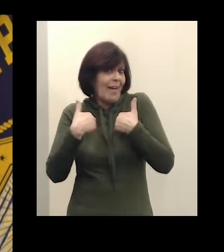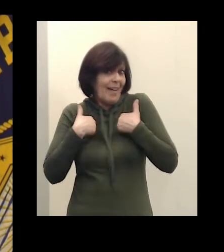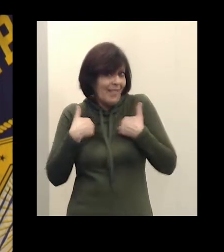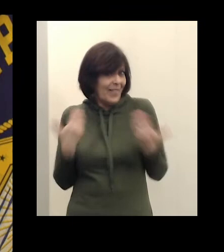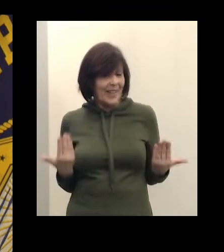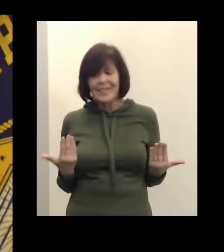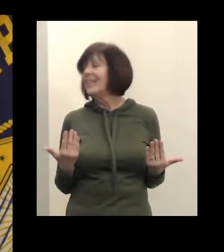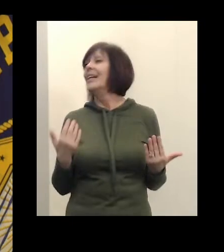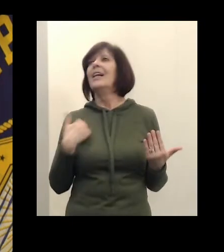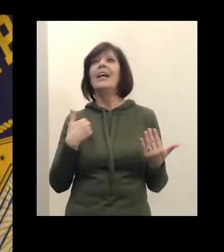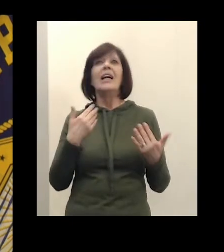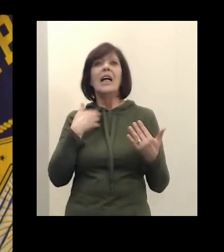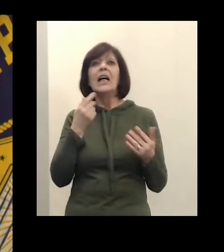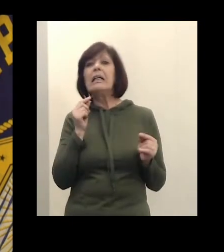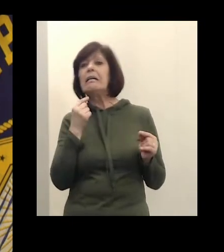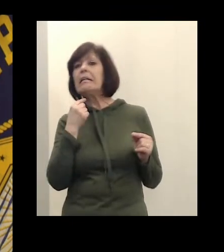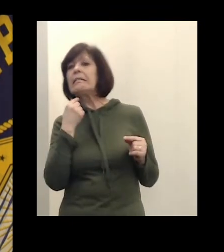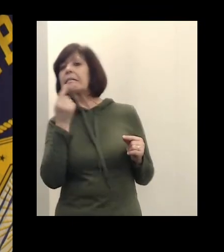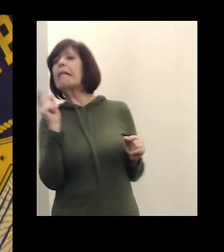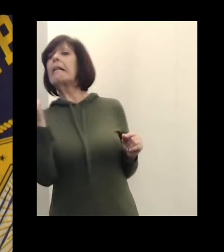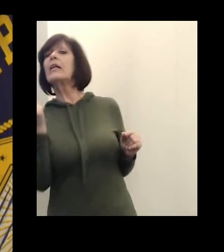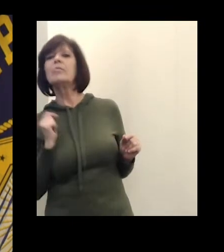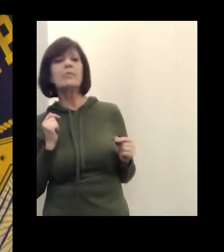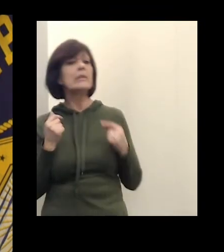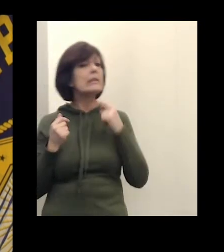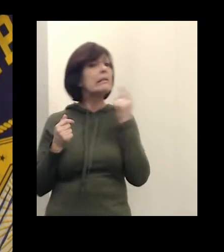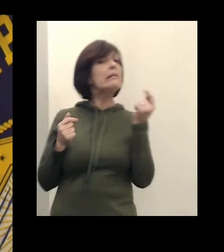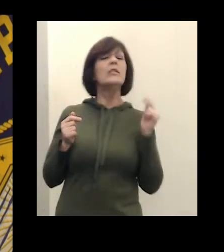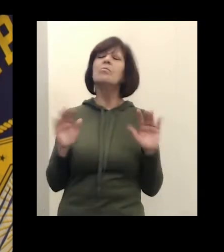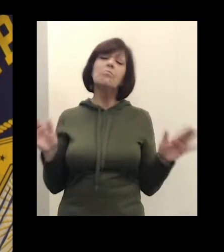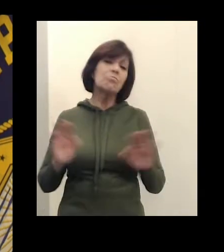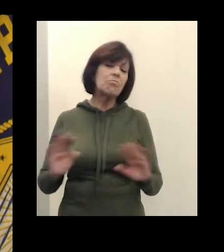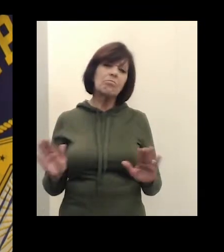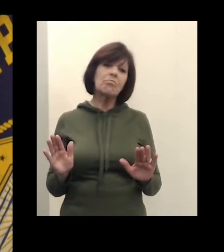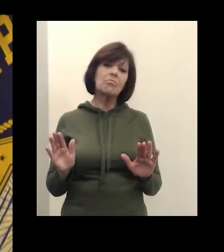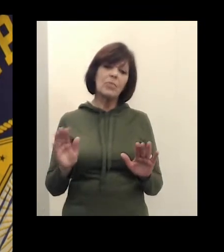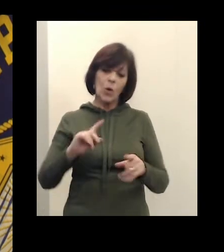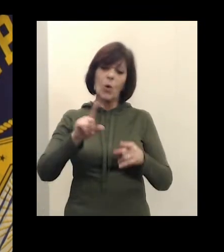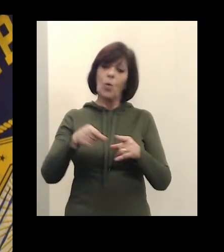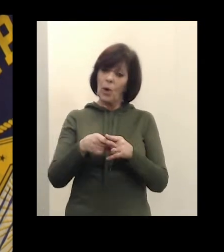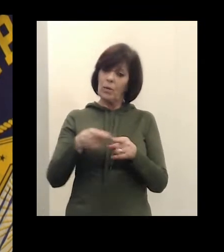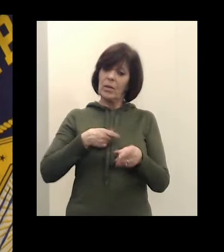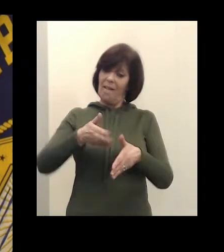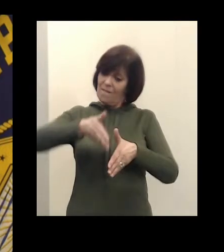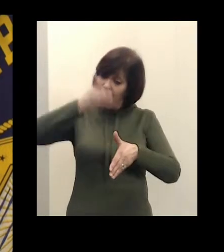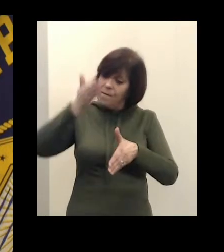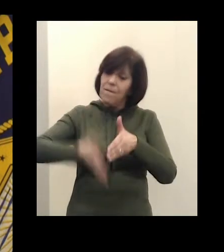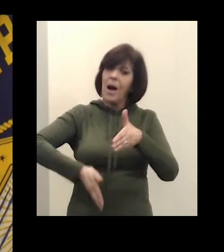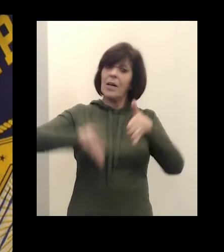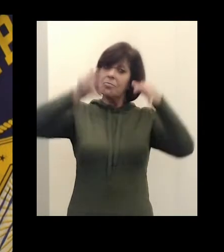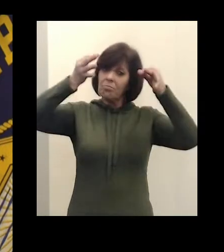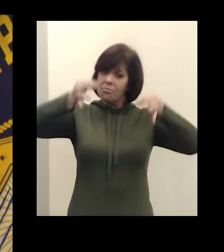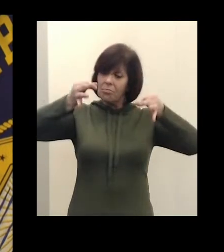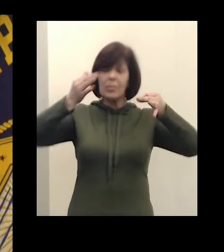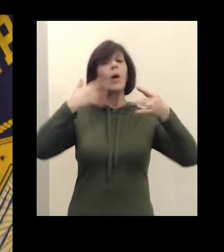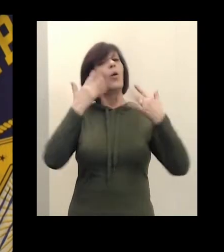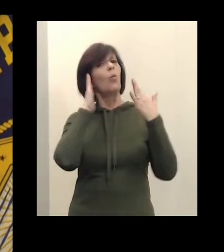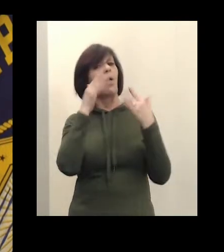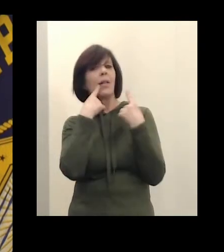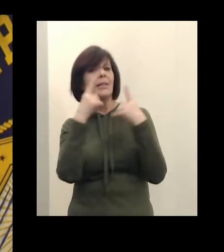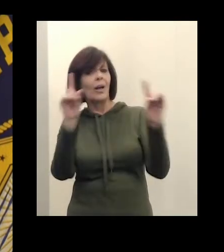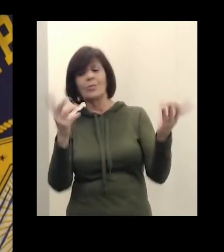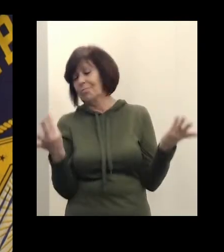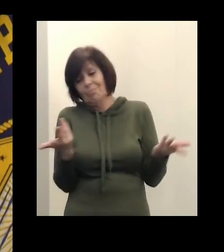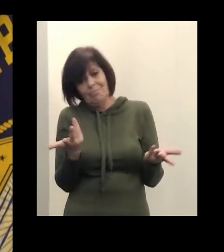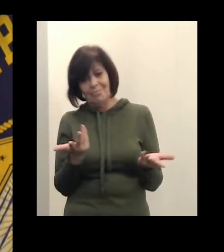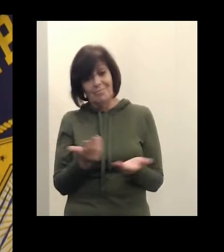announce bits and parts of what we agreed to or where we have disagreements. When we reach a final agreement, we'll announce it, and it's as simple as that. And I